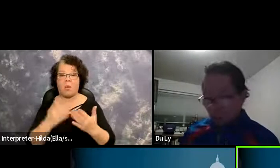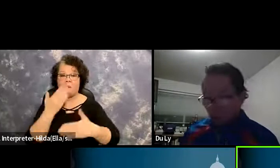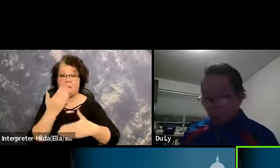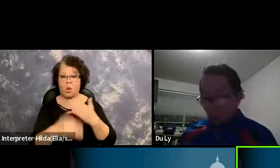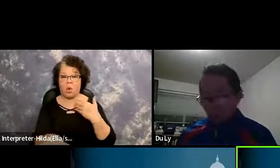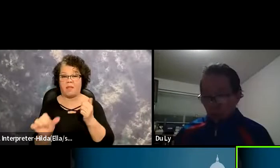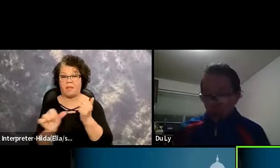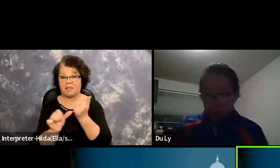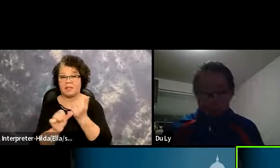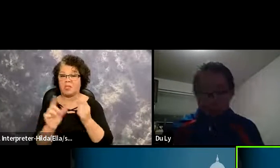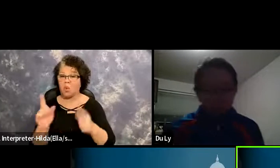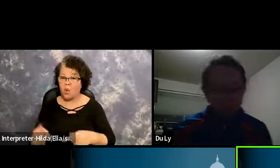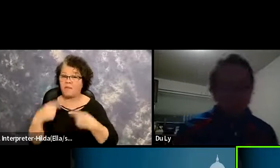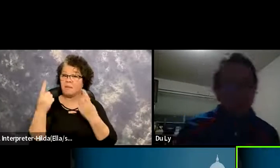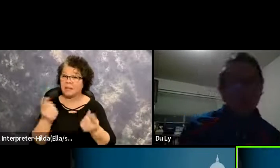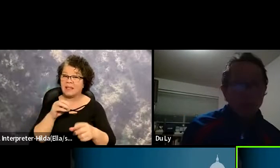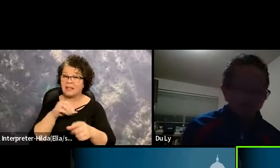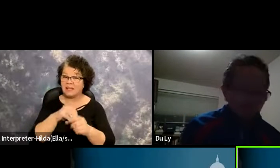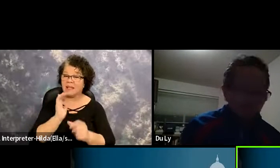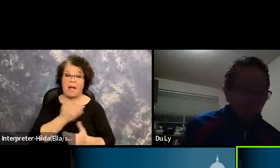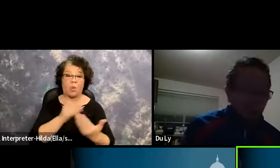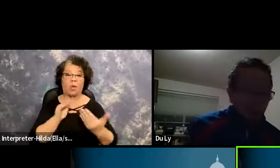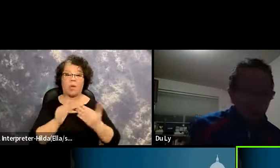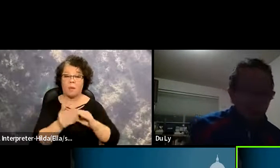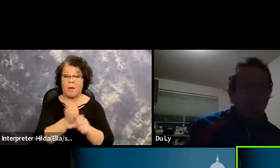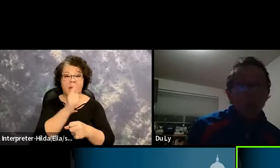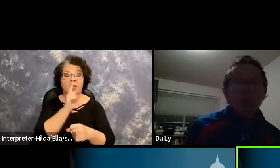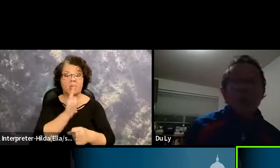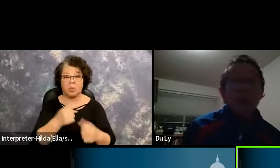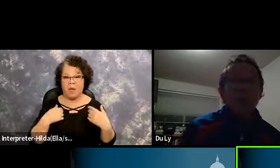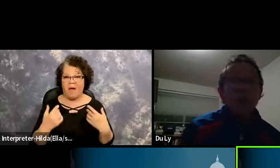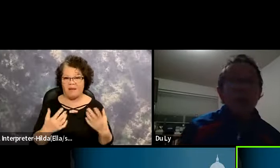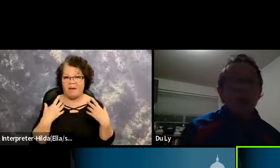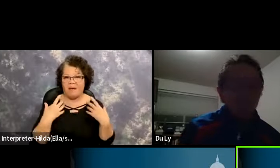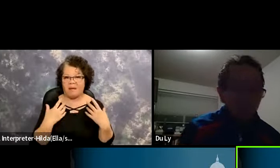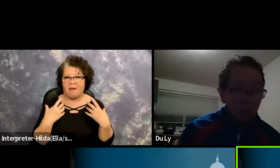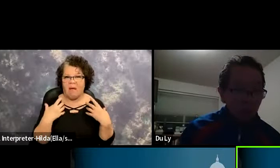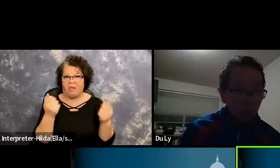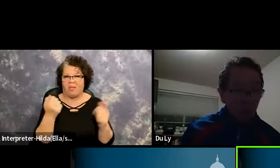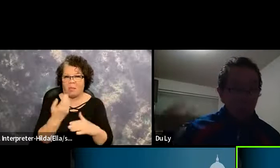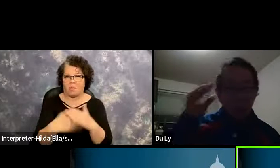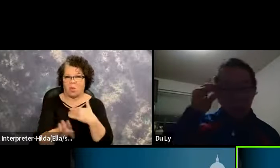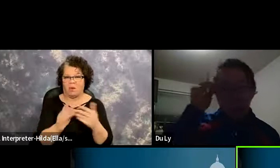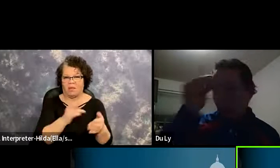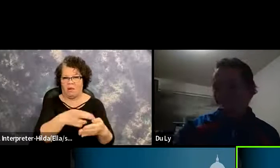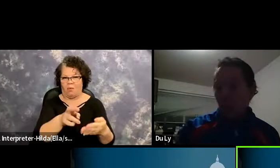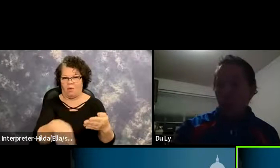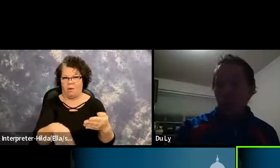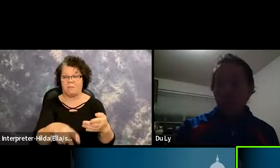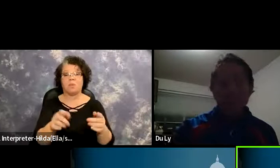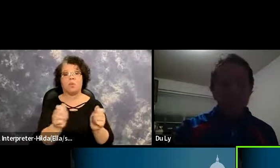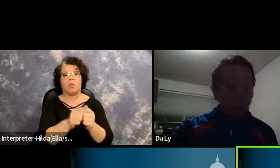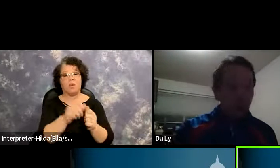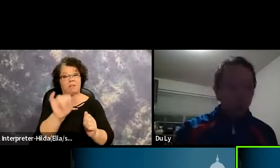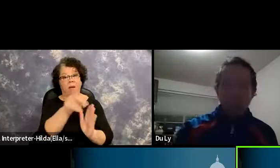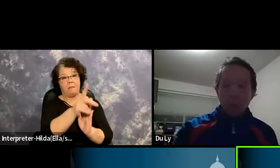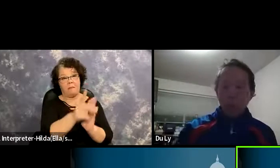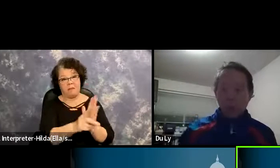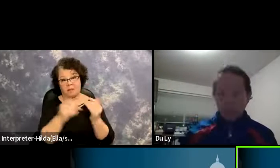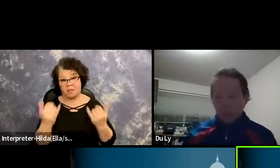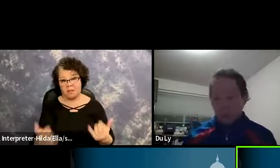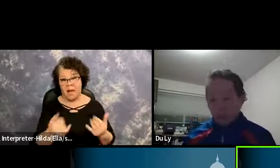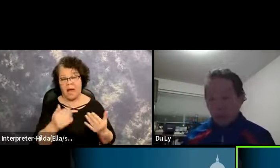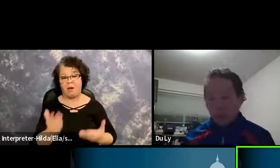communities for generations, making sure that we have healthy birth outcomes. And with this policy now in the Senate, hopefully on the